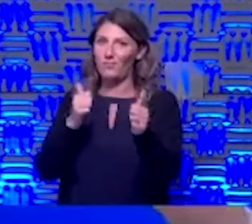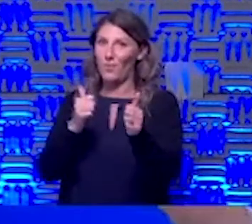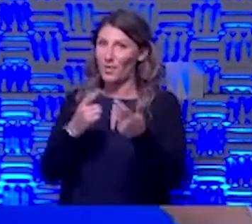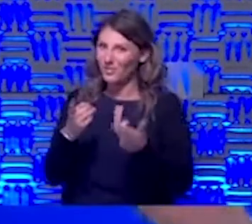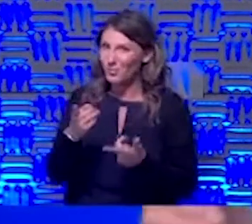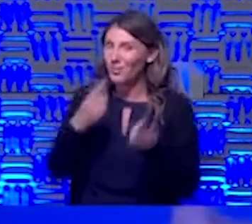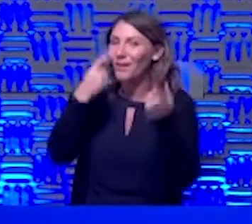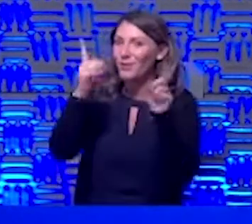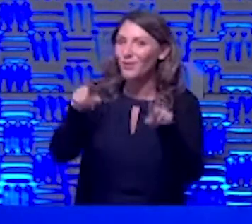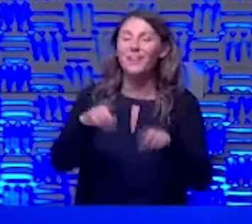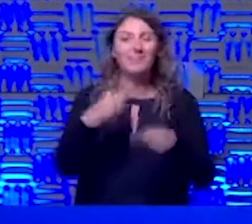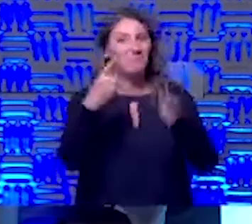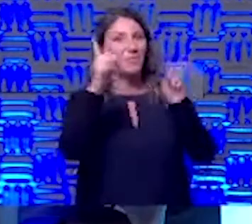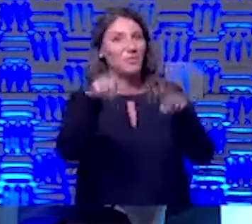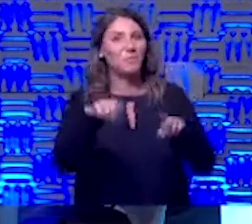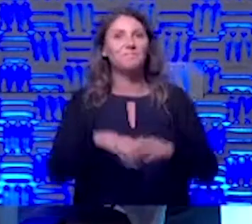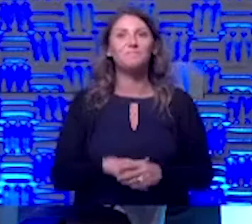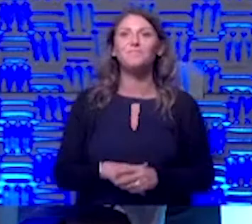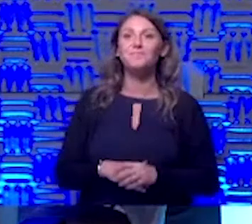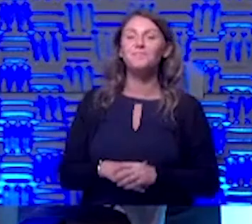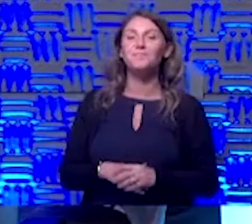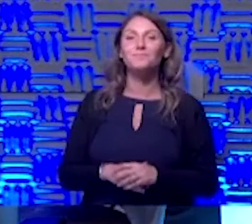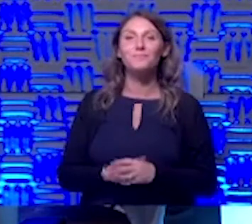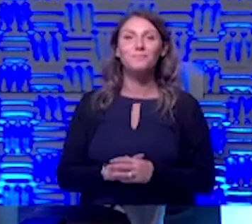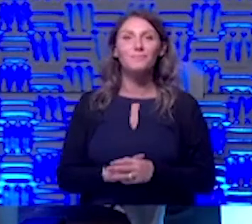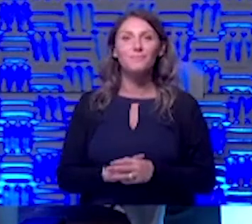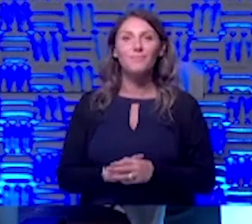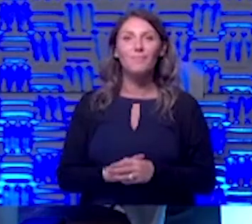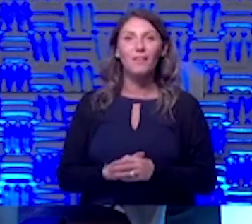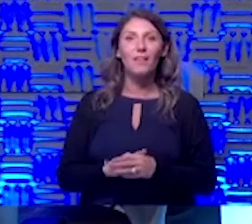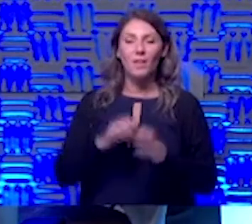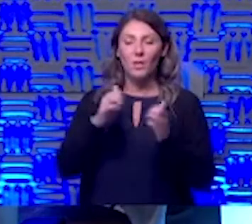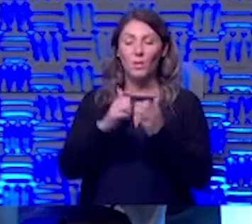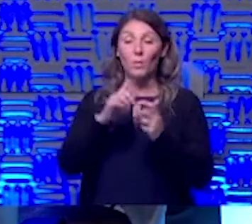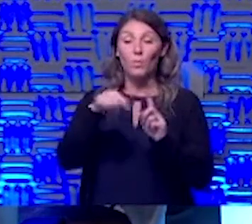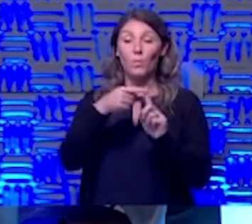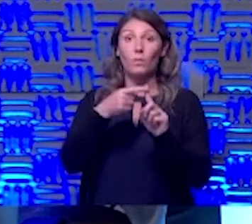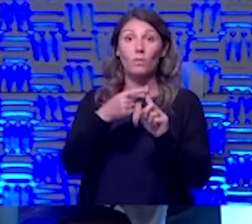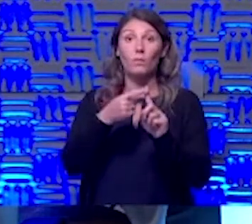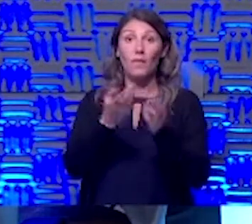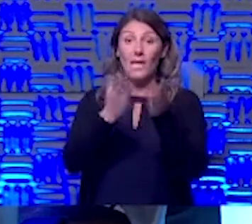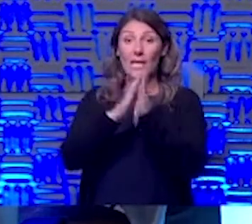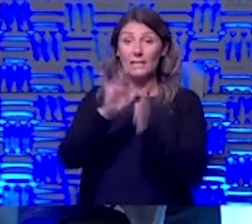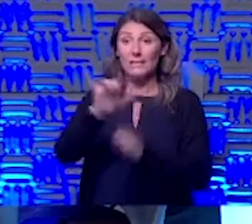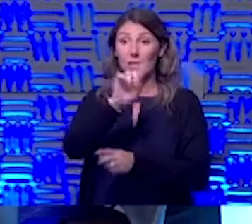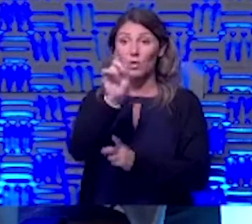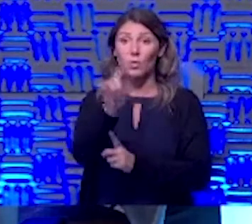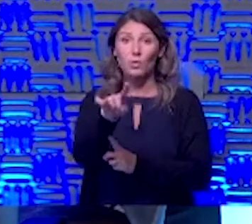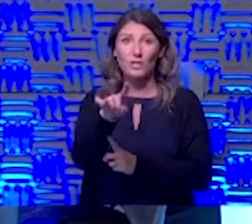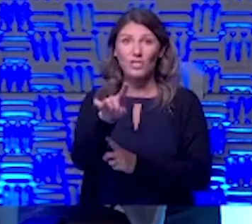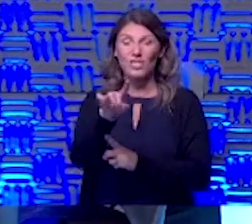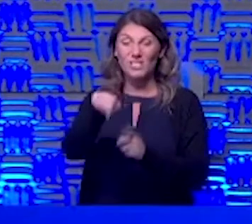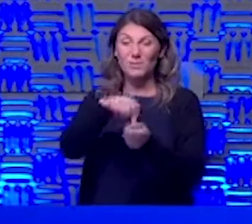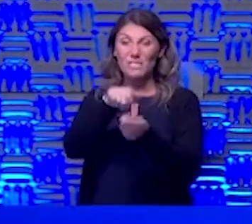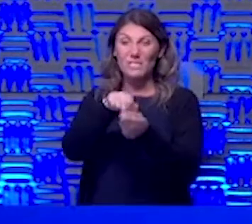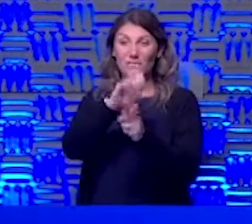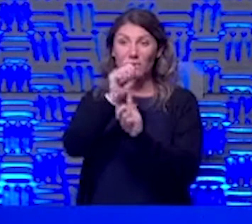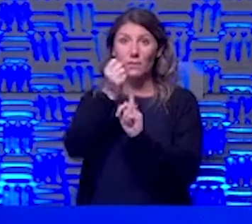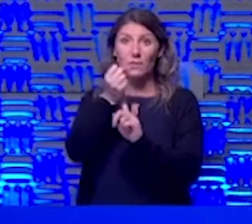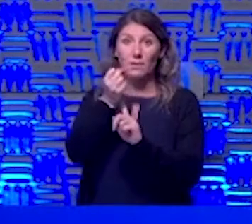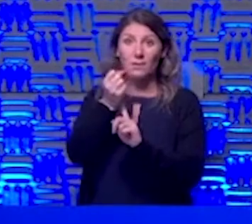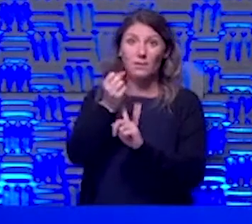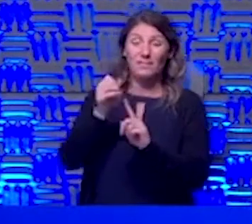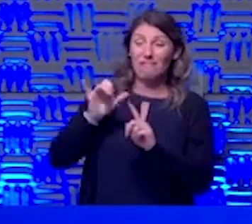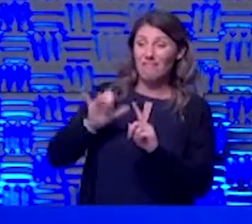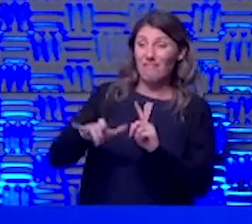I would agree. Yeah, absolutely. And I think, people, when they ask that question, they're really asking an incident question. Is the incidence there? They